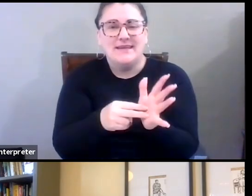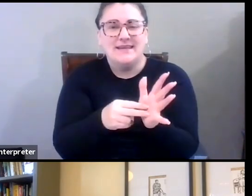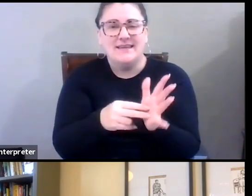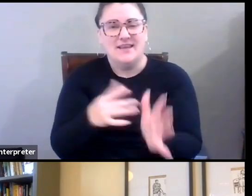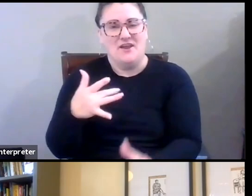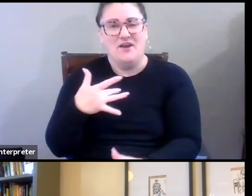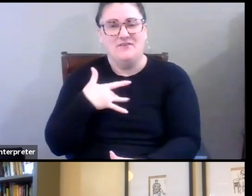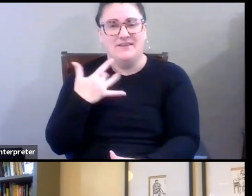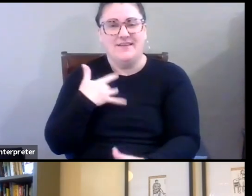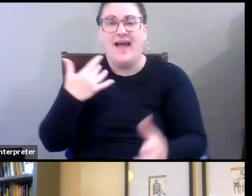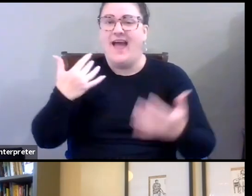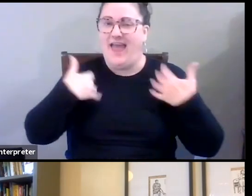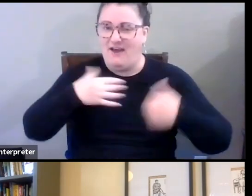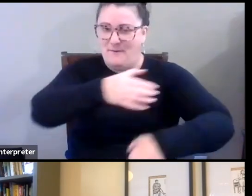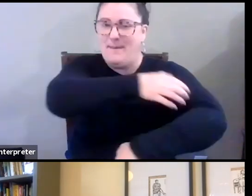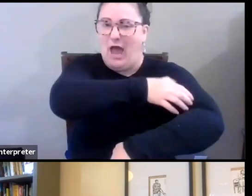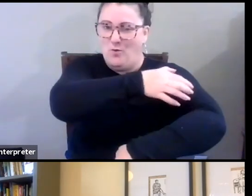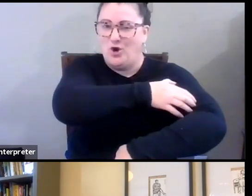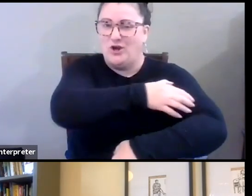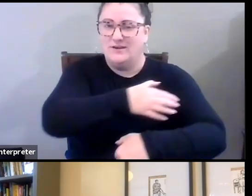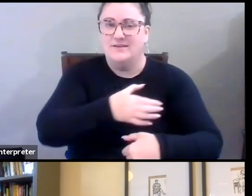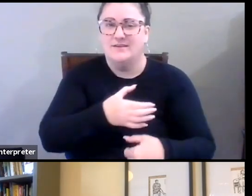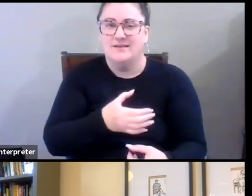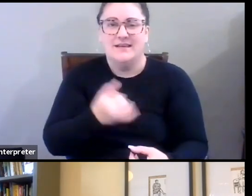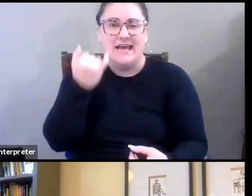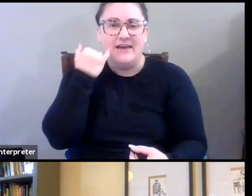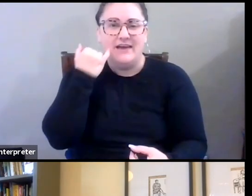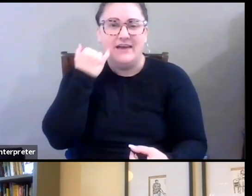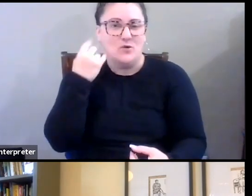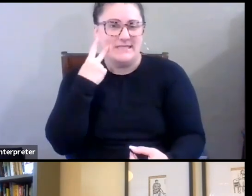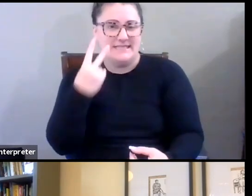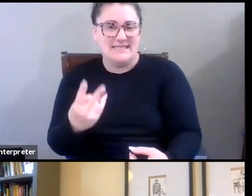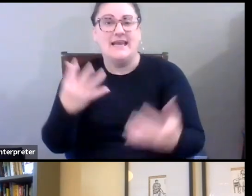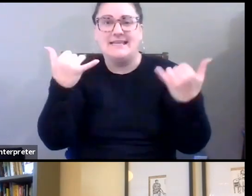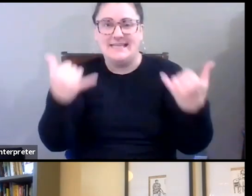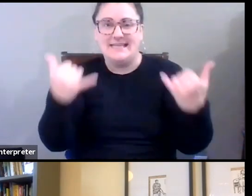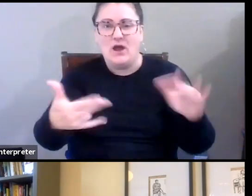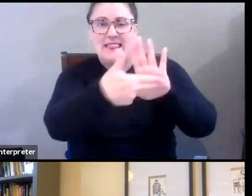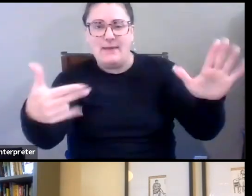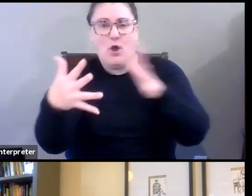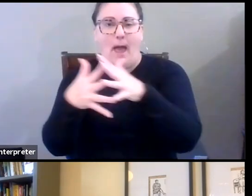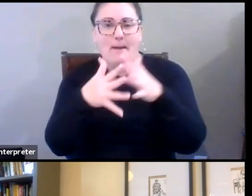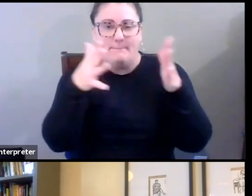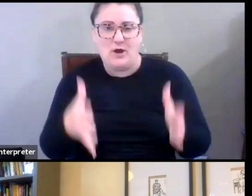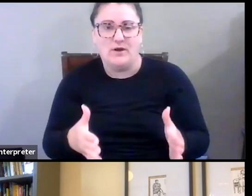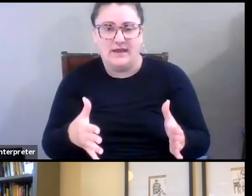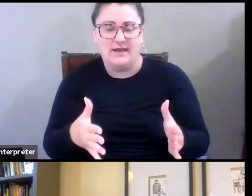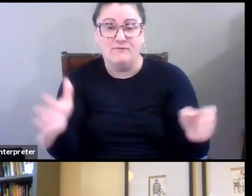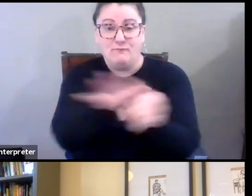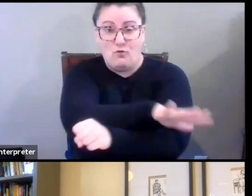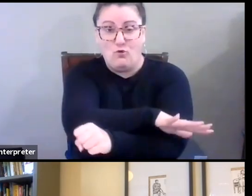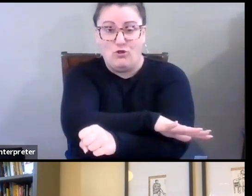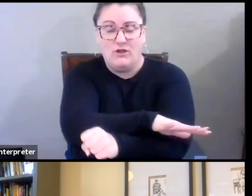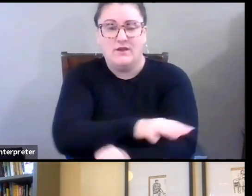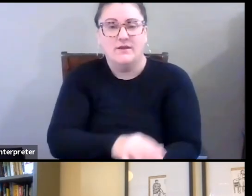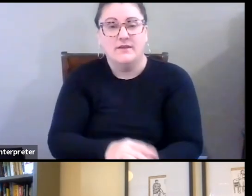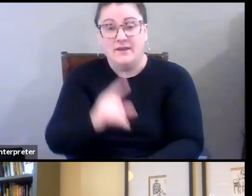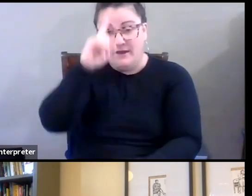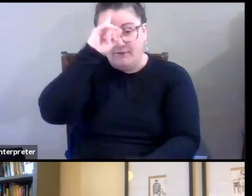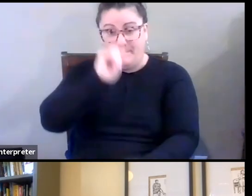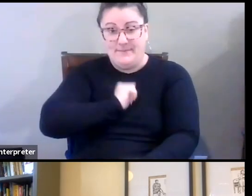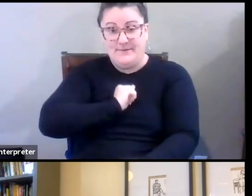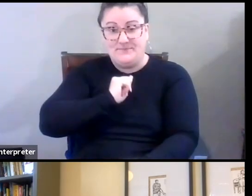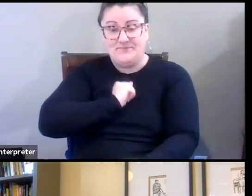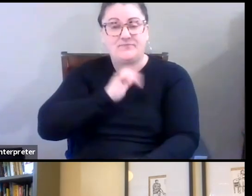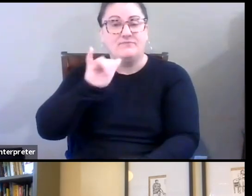feel like you had the power that you would have if you were seen as an American? And I think for me, what that